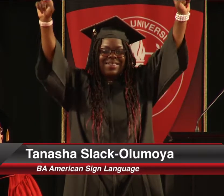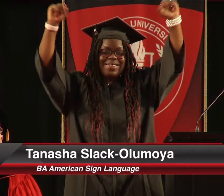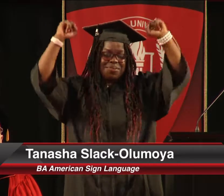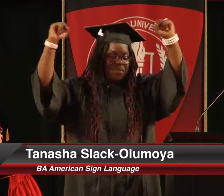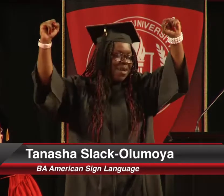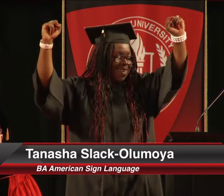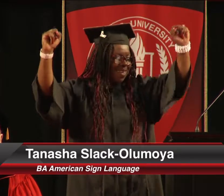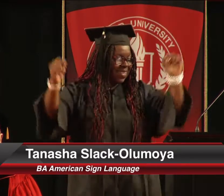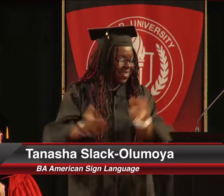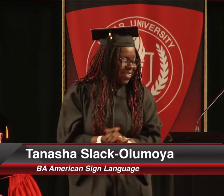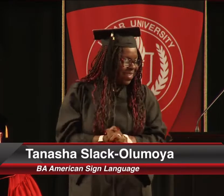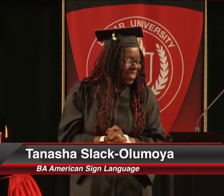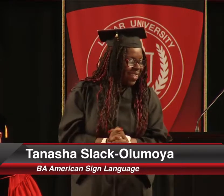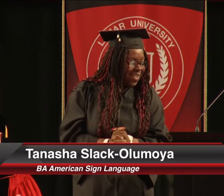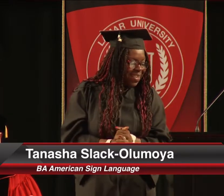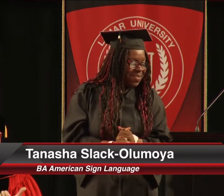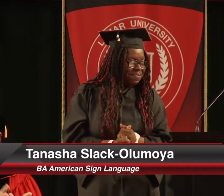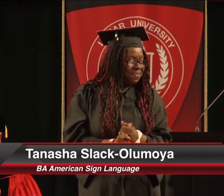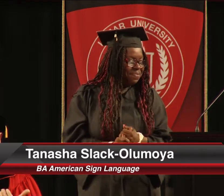made it.